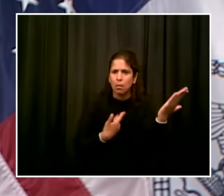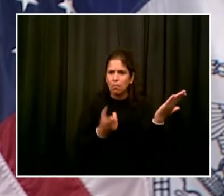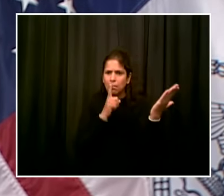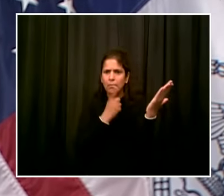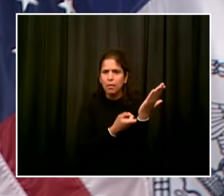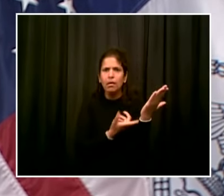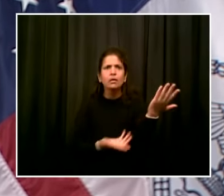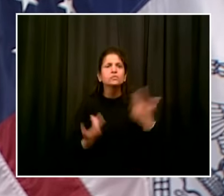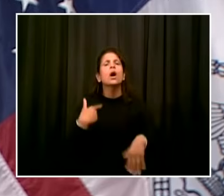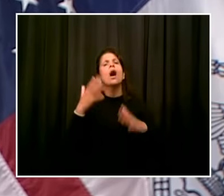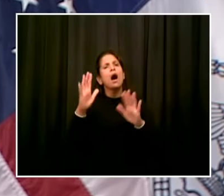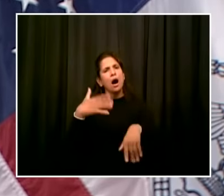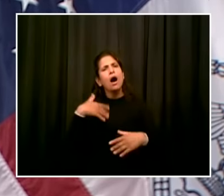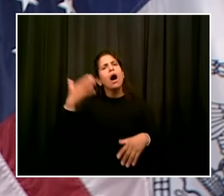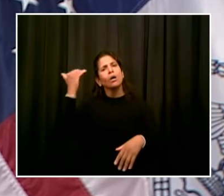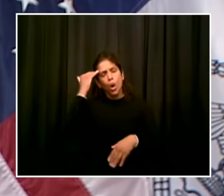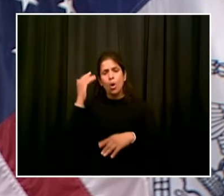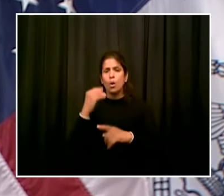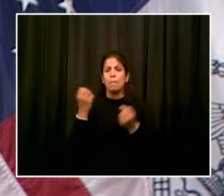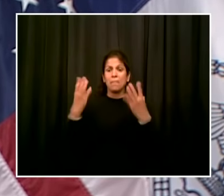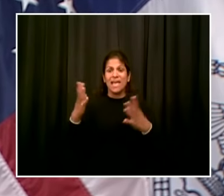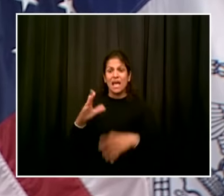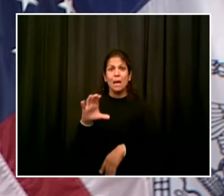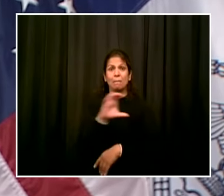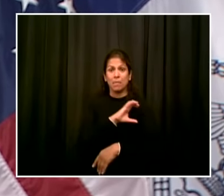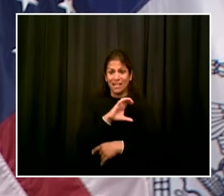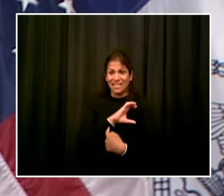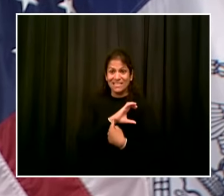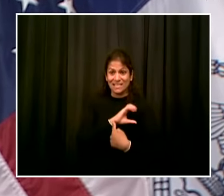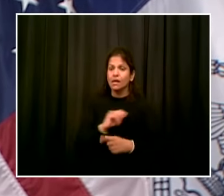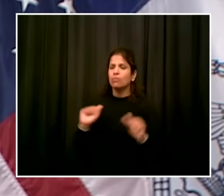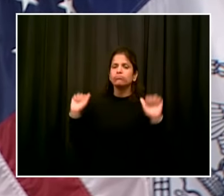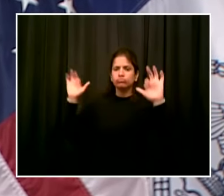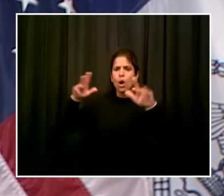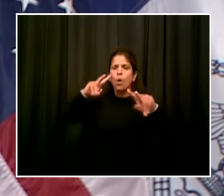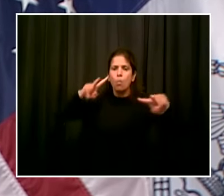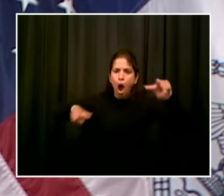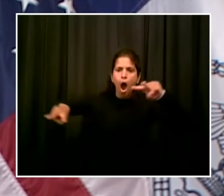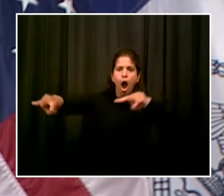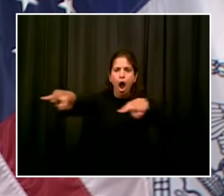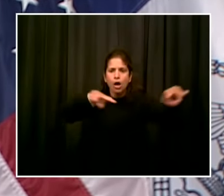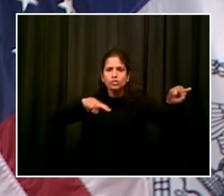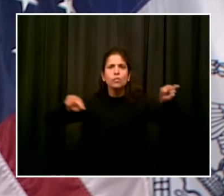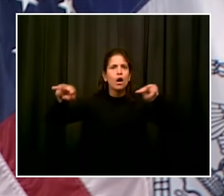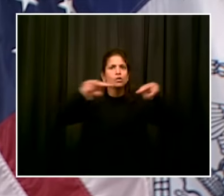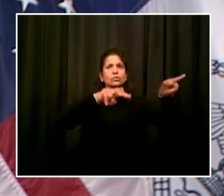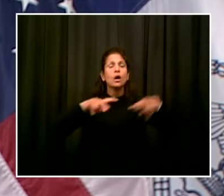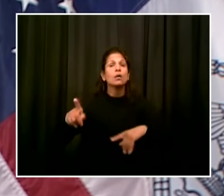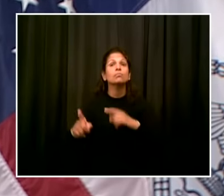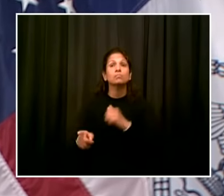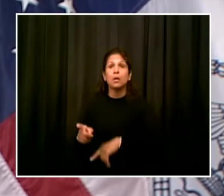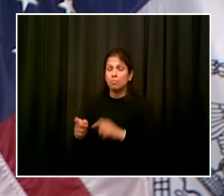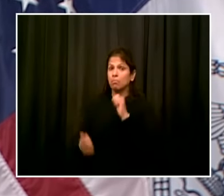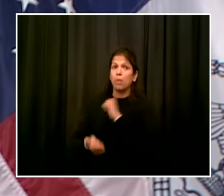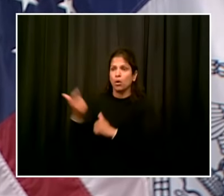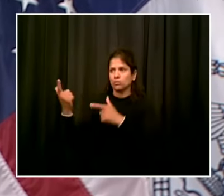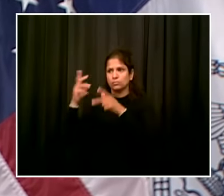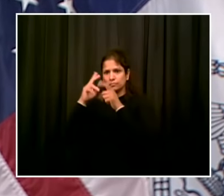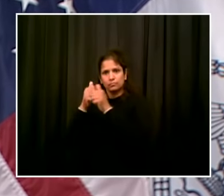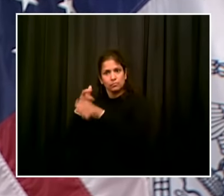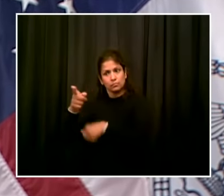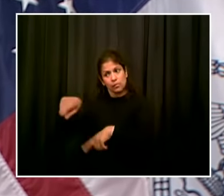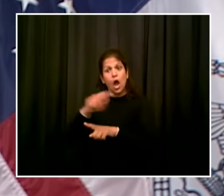there in recent weekends. I know overwhelmingly we found compliance around the city. This particular problem in Astoria obviously has grown, and it particularly